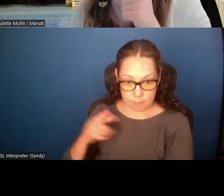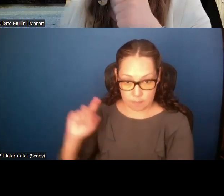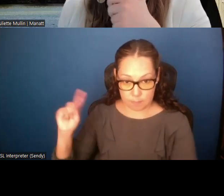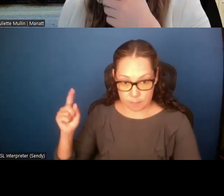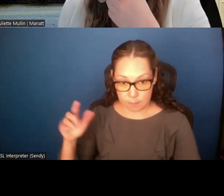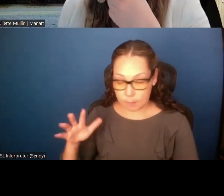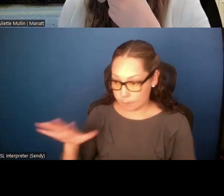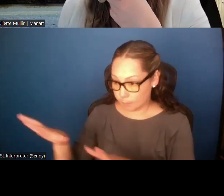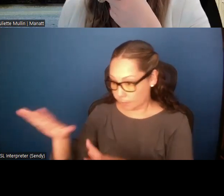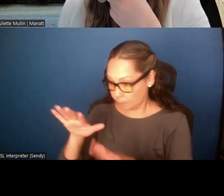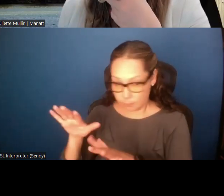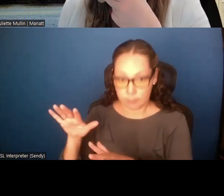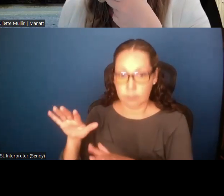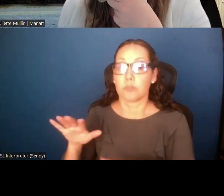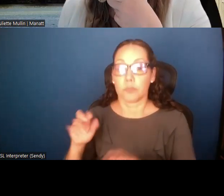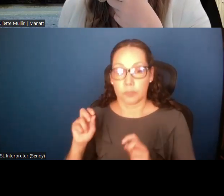Okay.